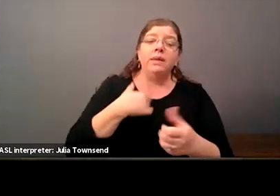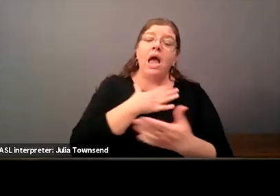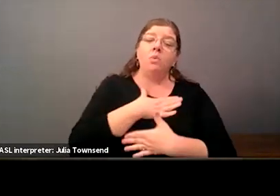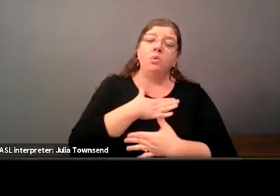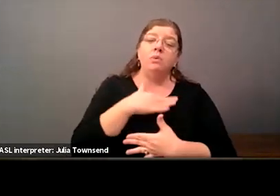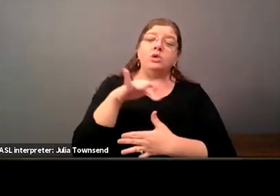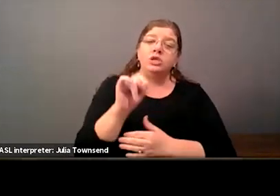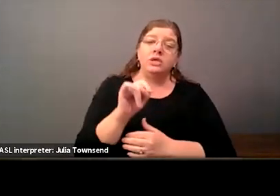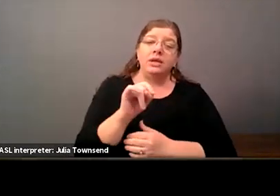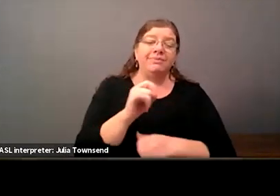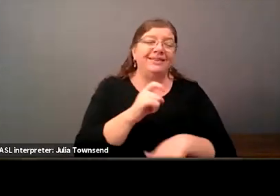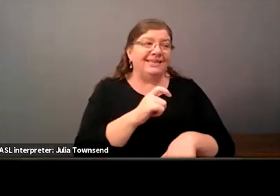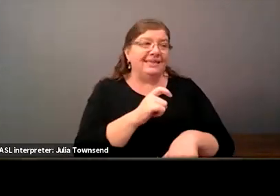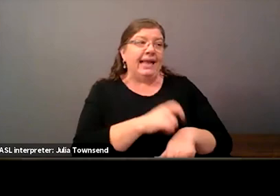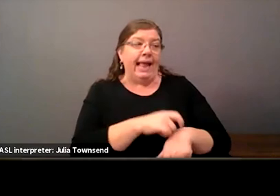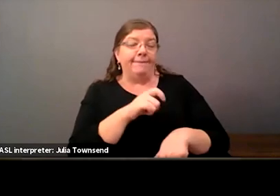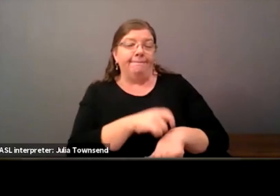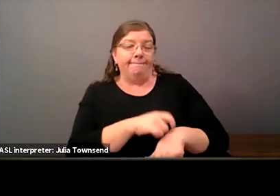it